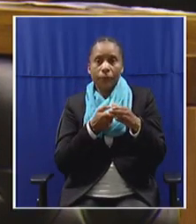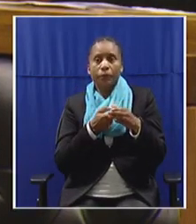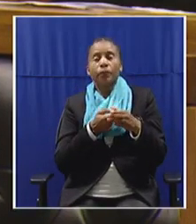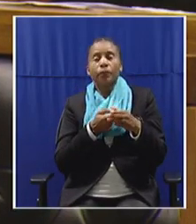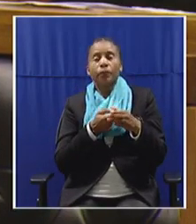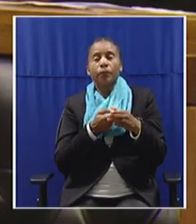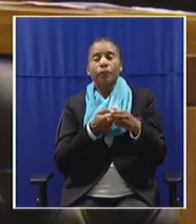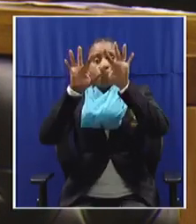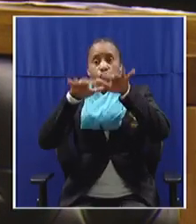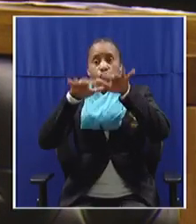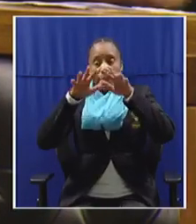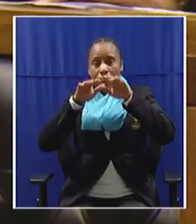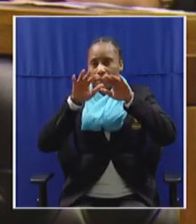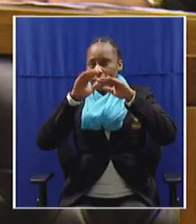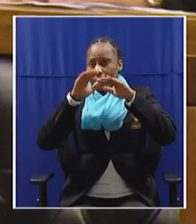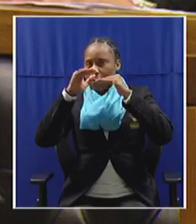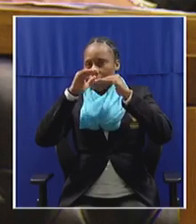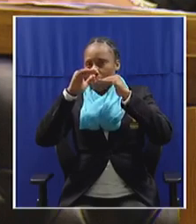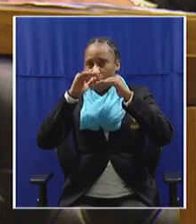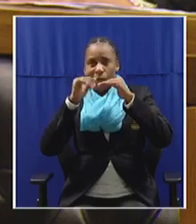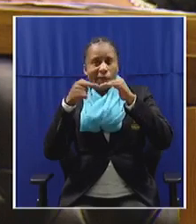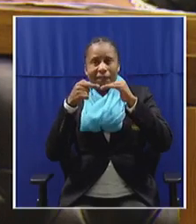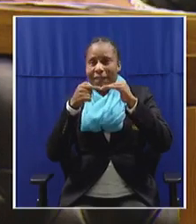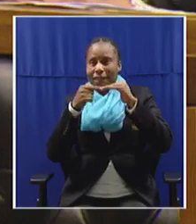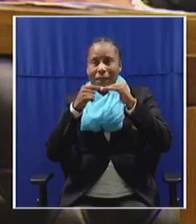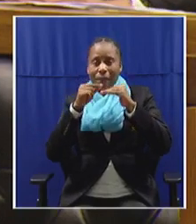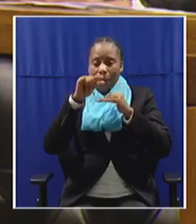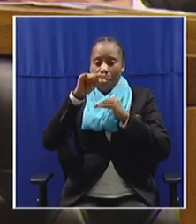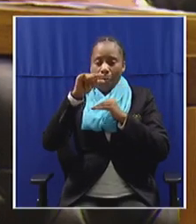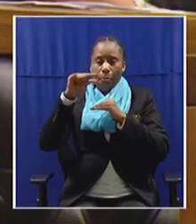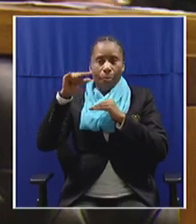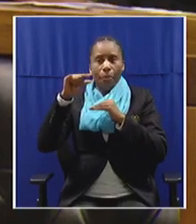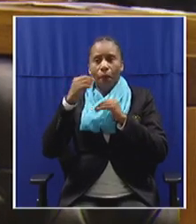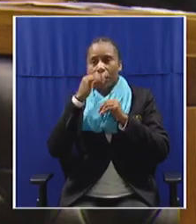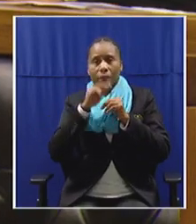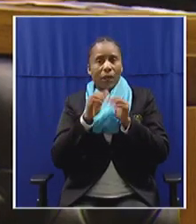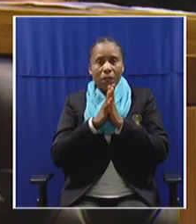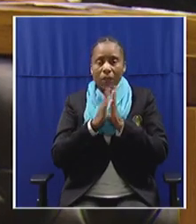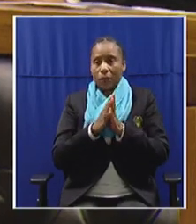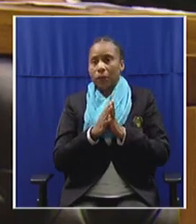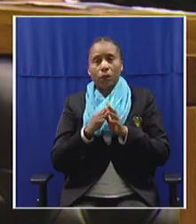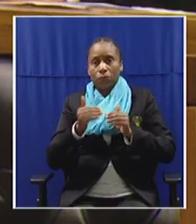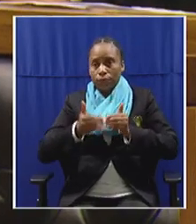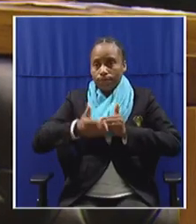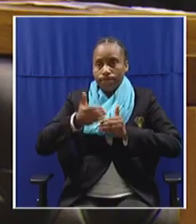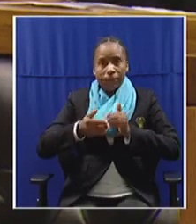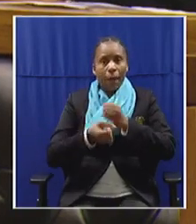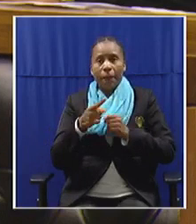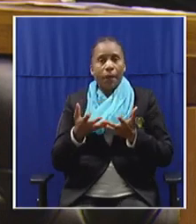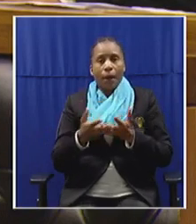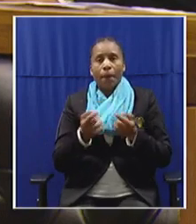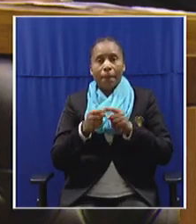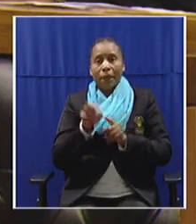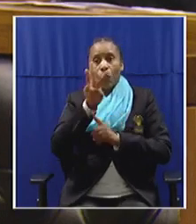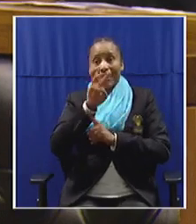focus was on subsistence and smallholder farmers. However, in provinces like the Western Cape and